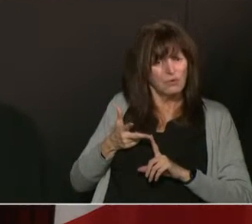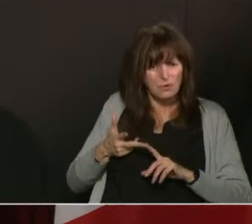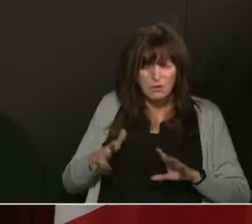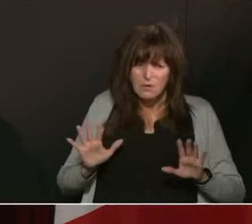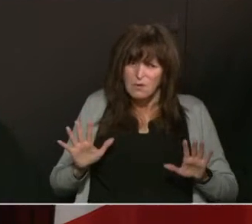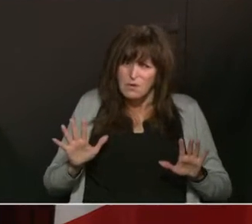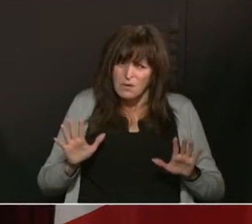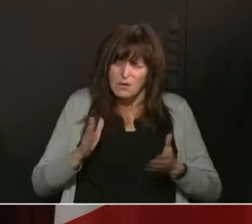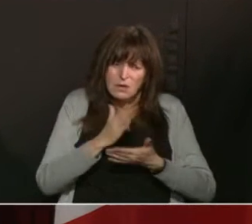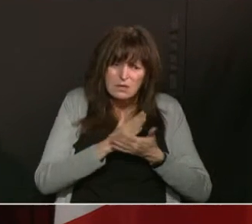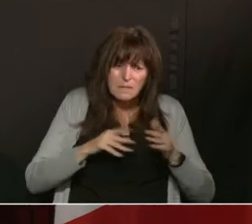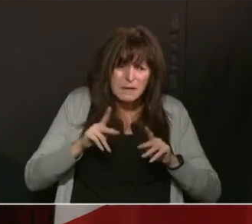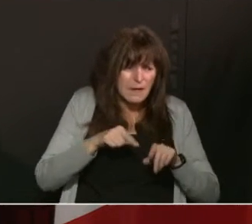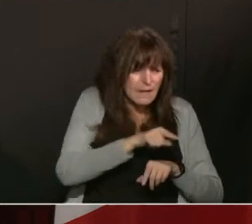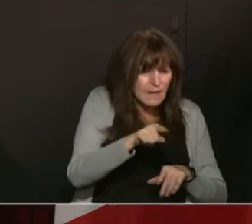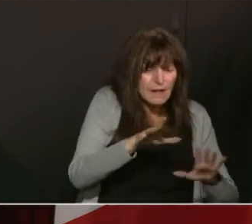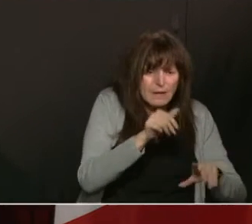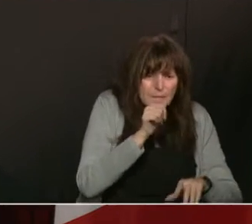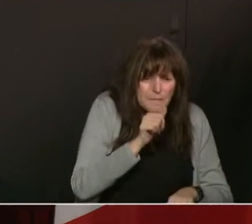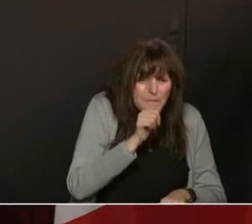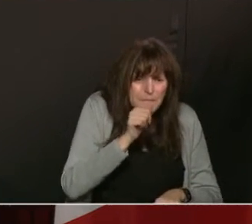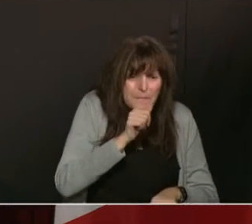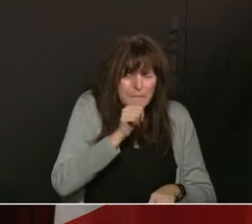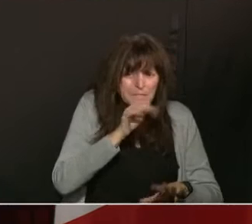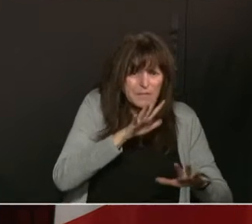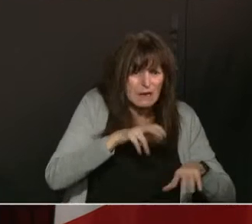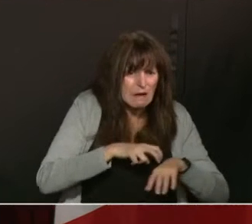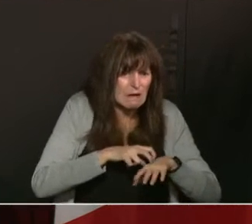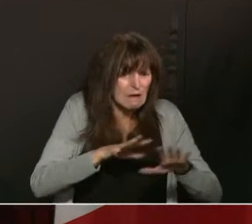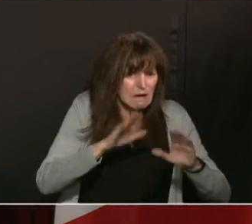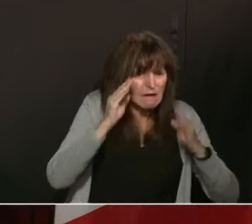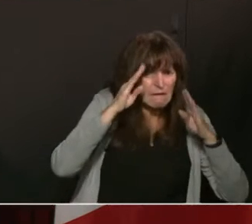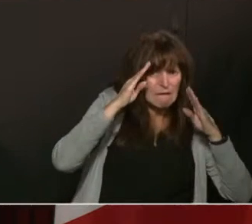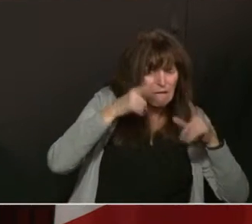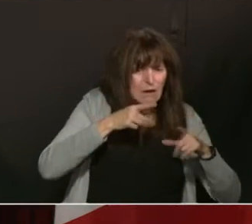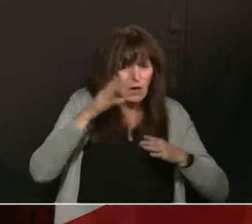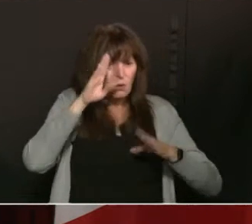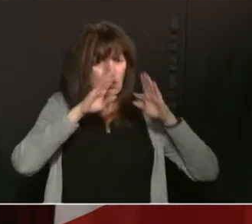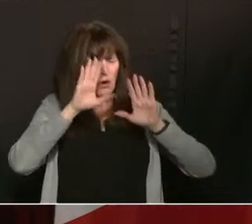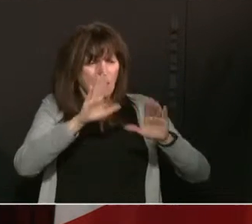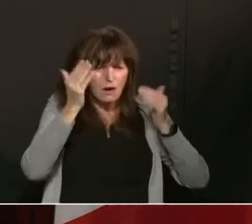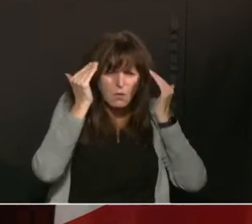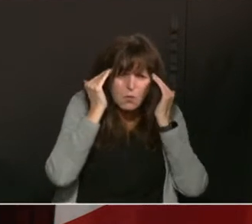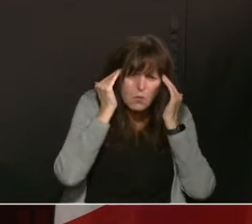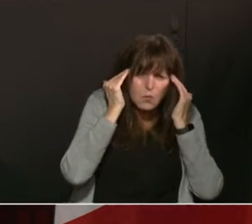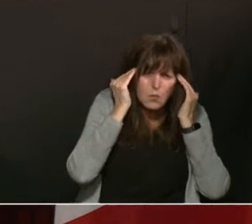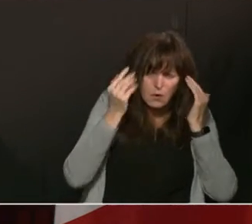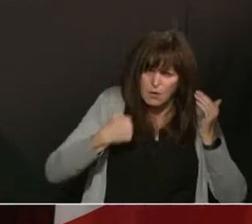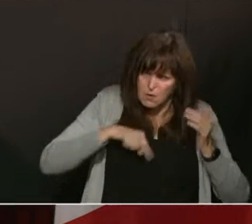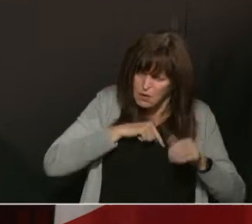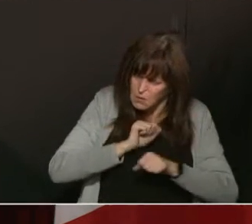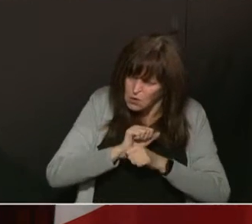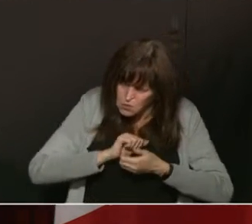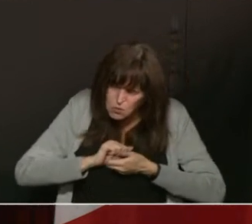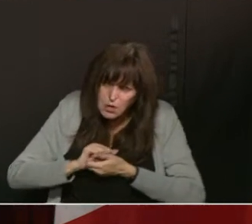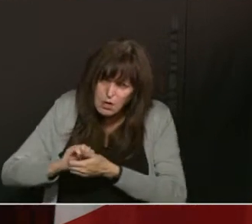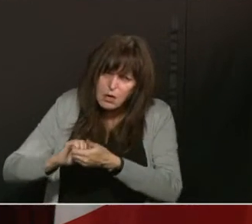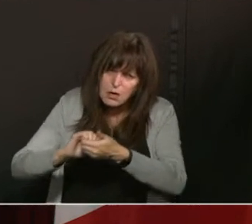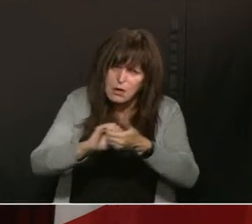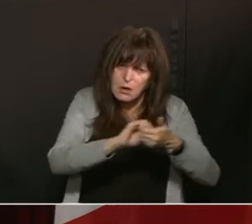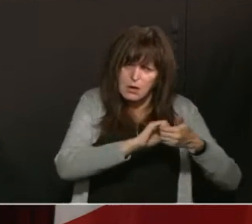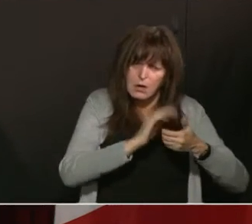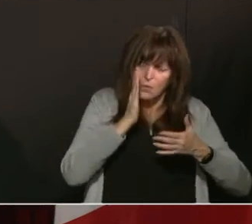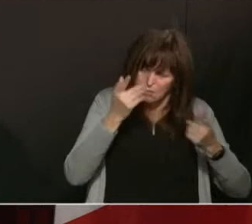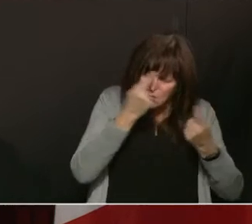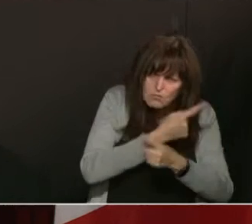an anxious time. I know many are worried. We'll get through this together. We'll get you the vaccine. It may be not at